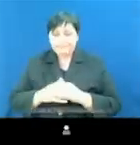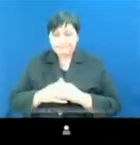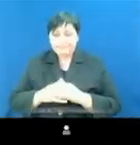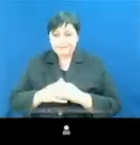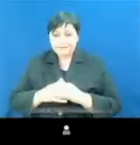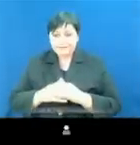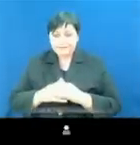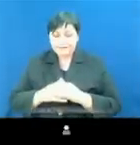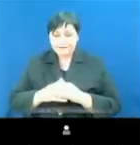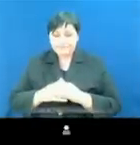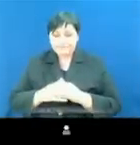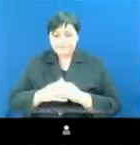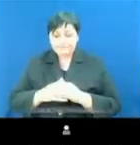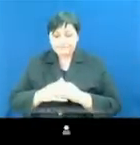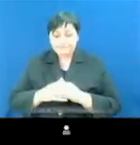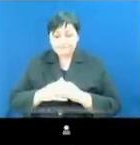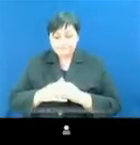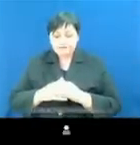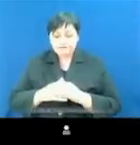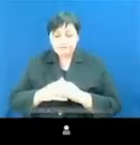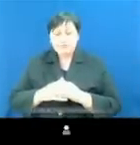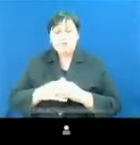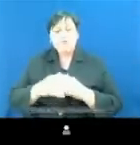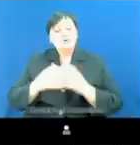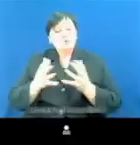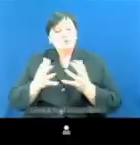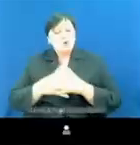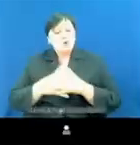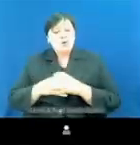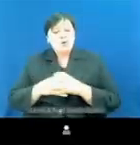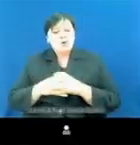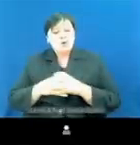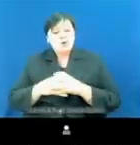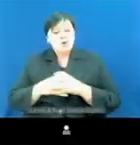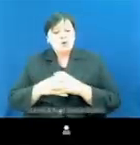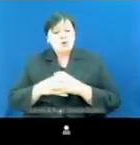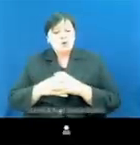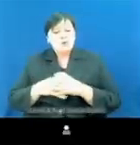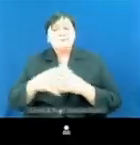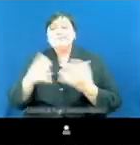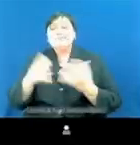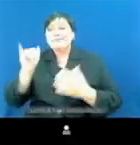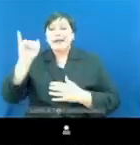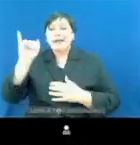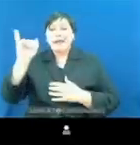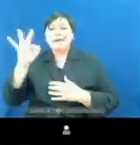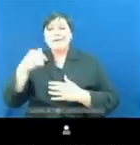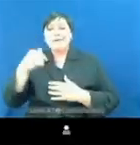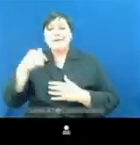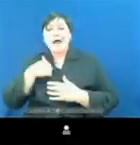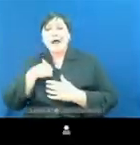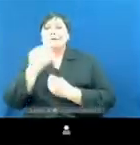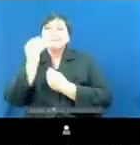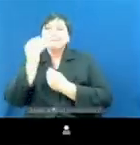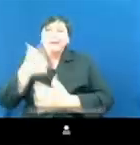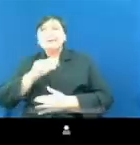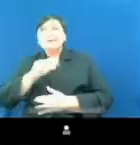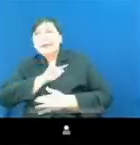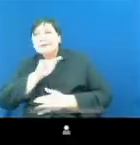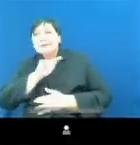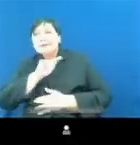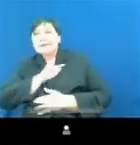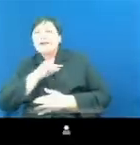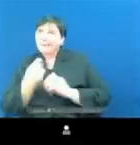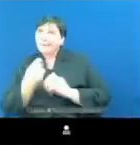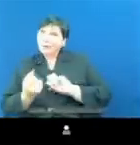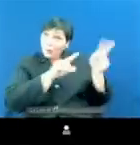the common guilty plea, and if you plead guilty, you go to AA, and then you come back a while